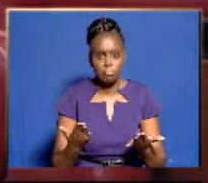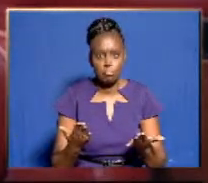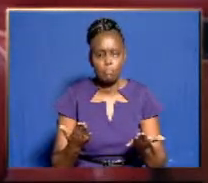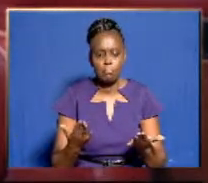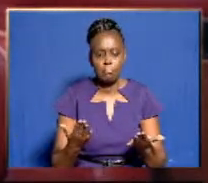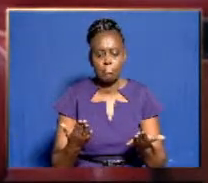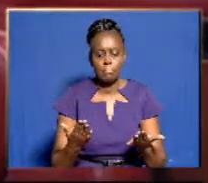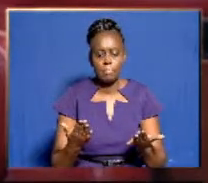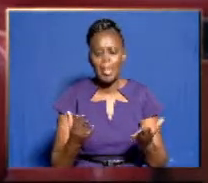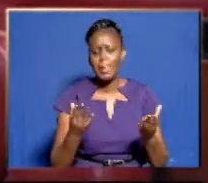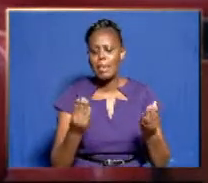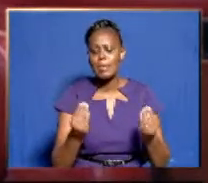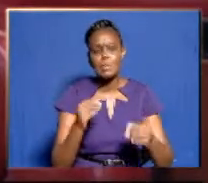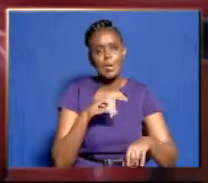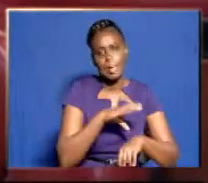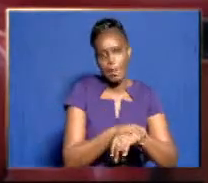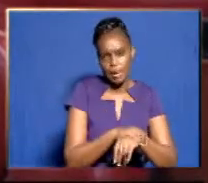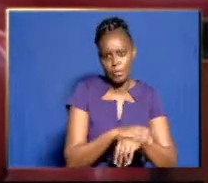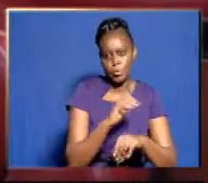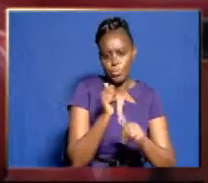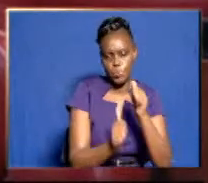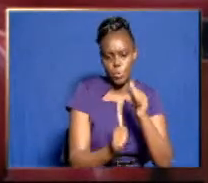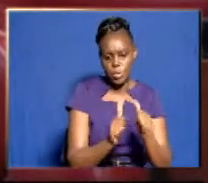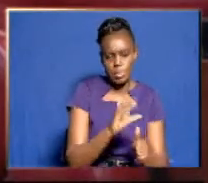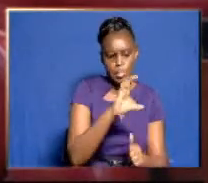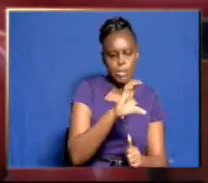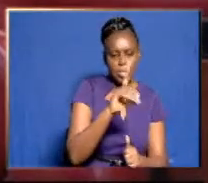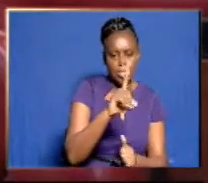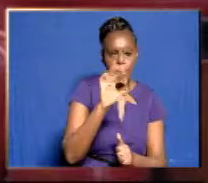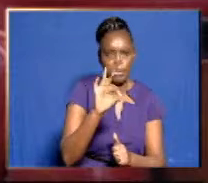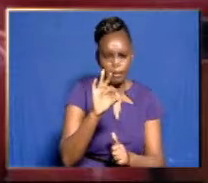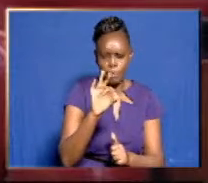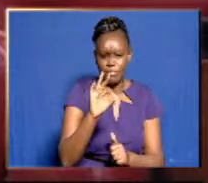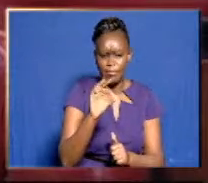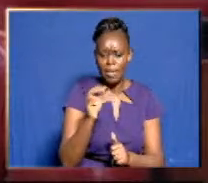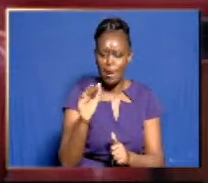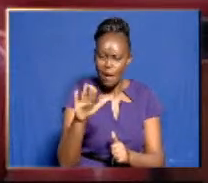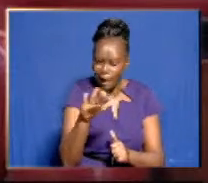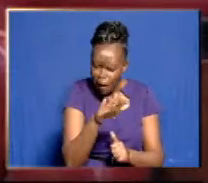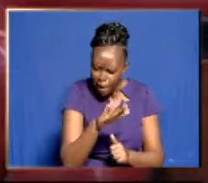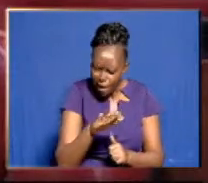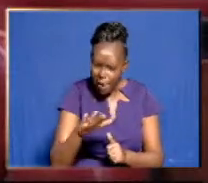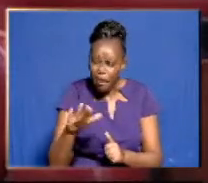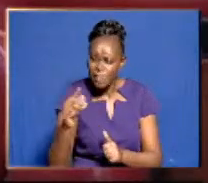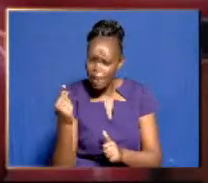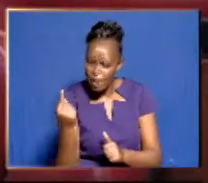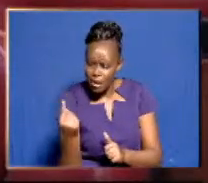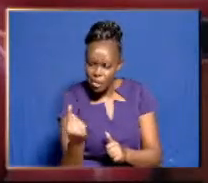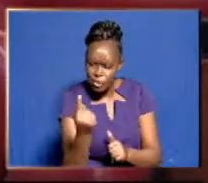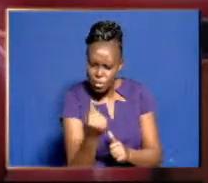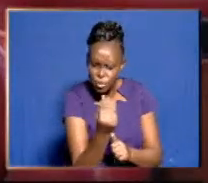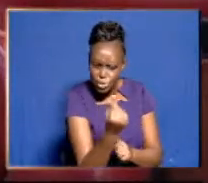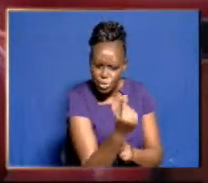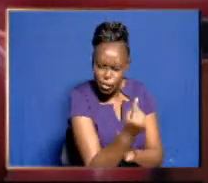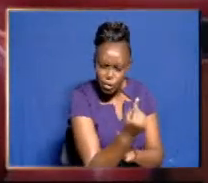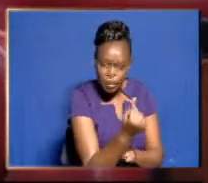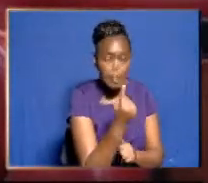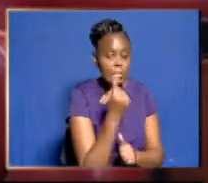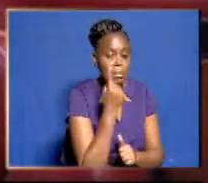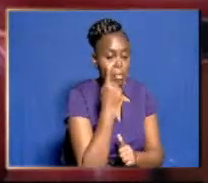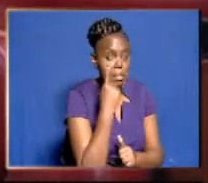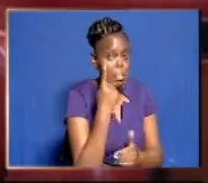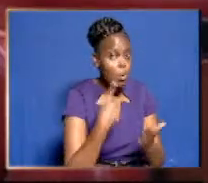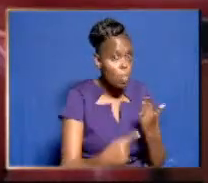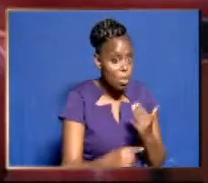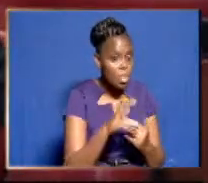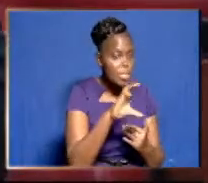reach easiest, which is the CDF. Every corner of this country you go to, you will see that CDF is doing what